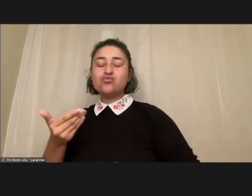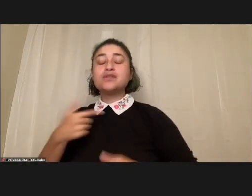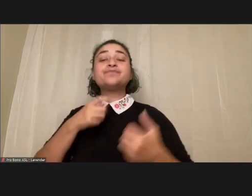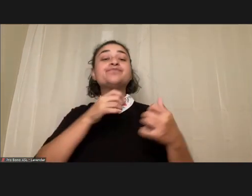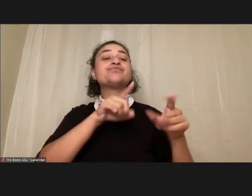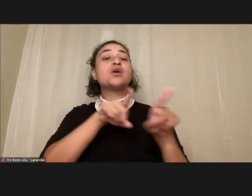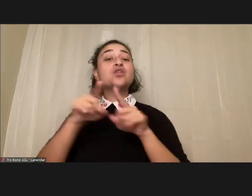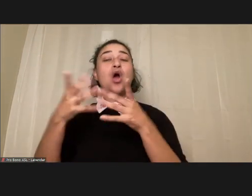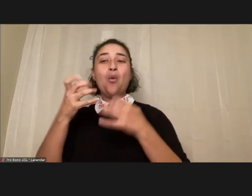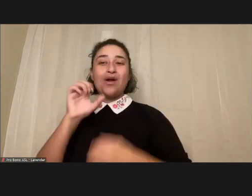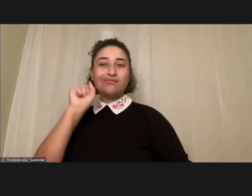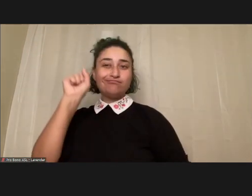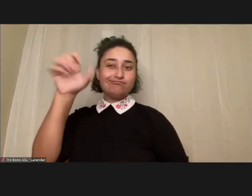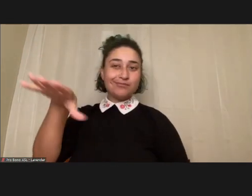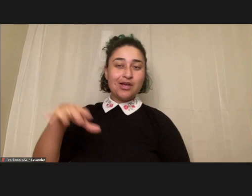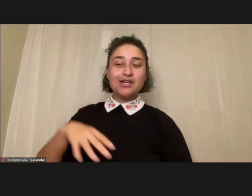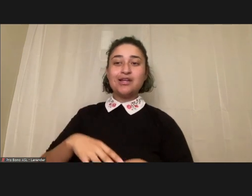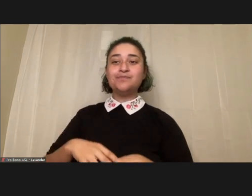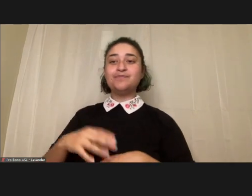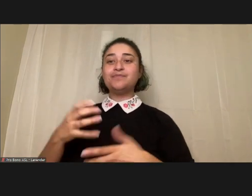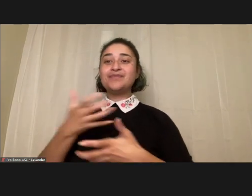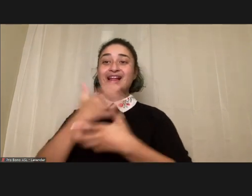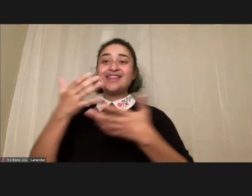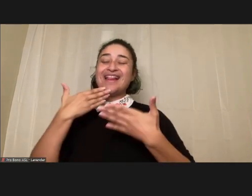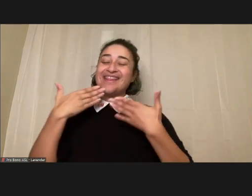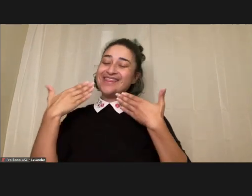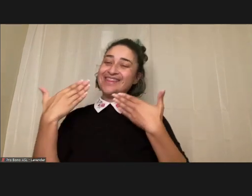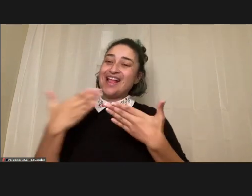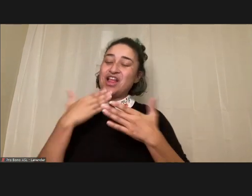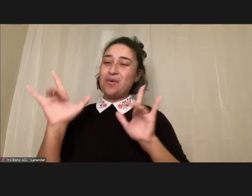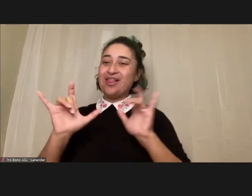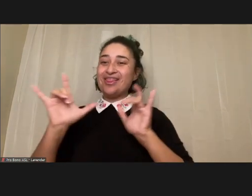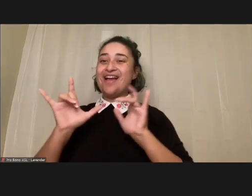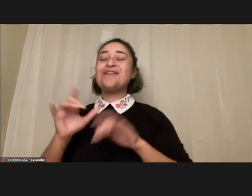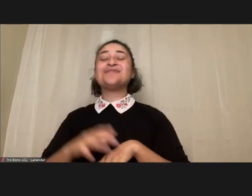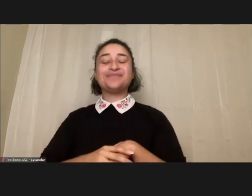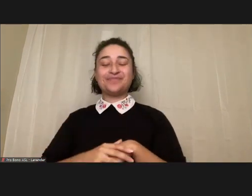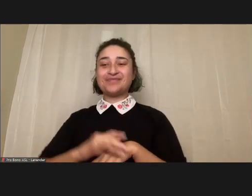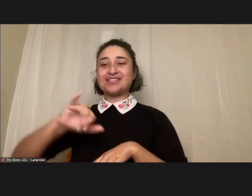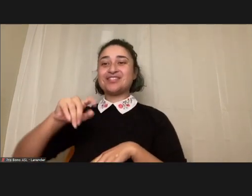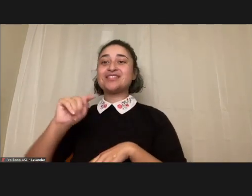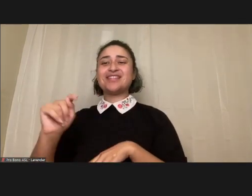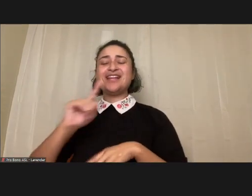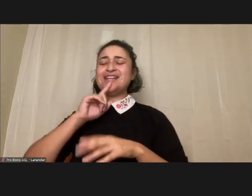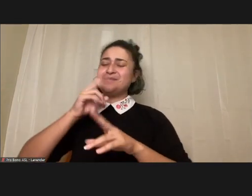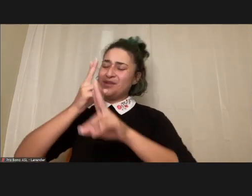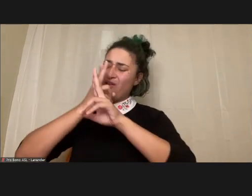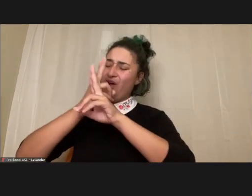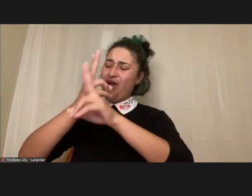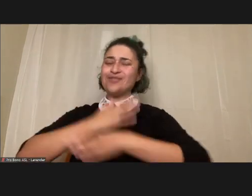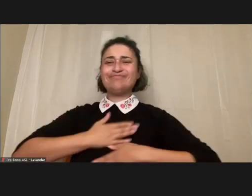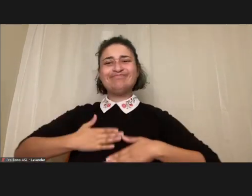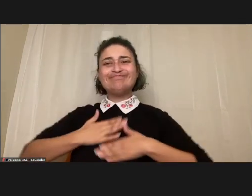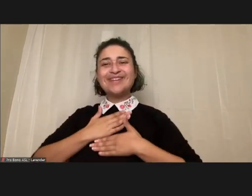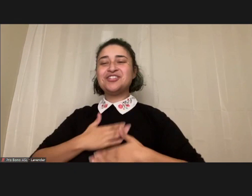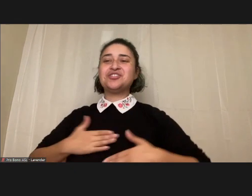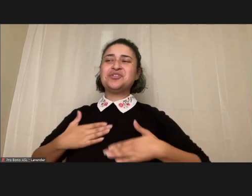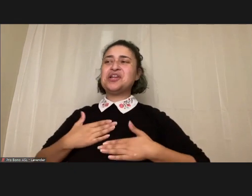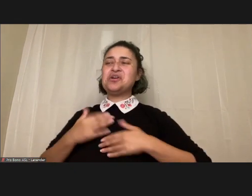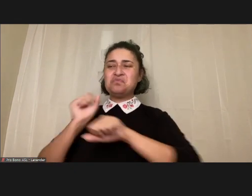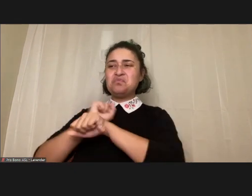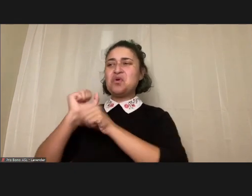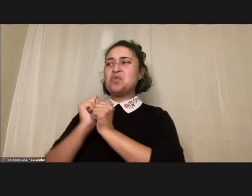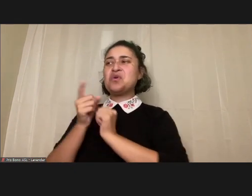give a big shout out and a lot of thanks and love to JD. It's been an honor and a pleasure to spend time with you in this